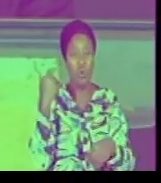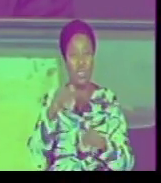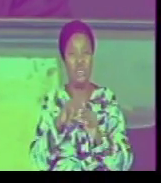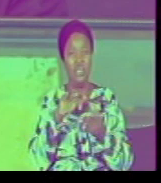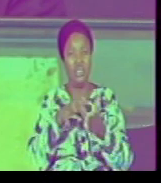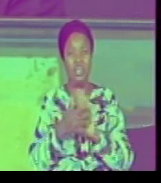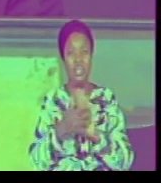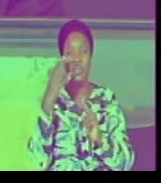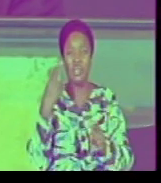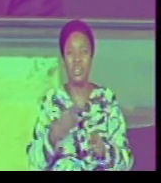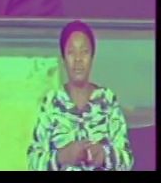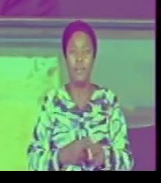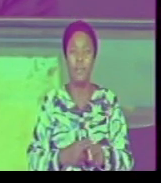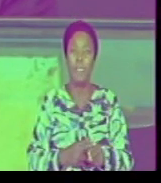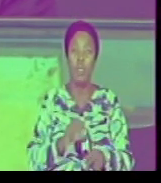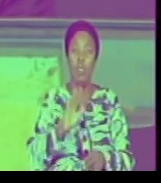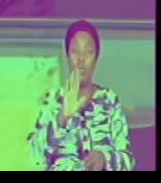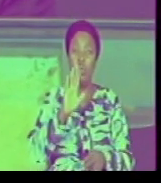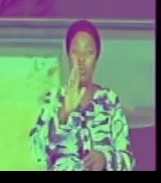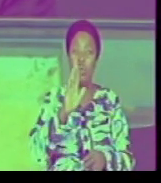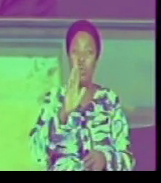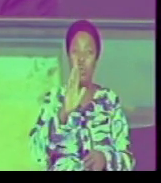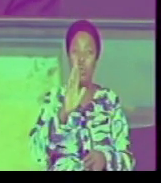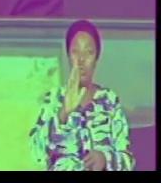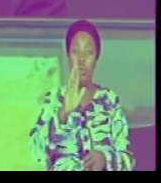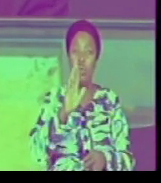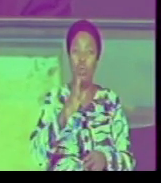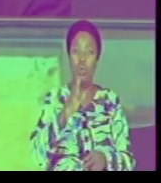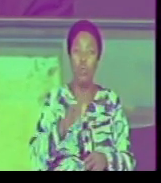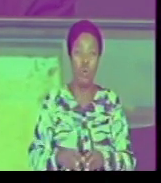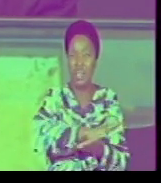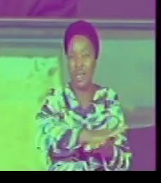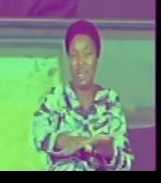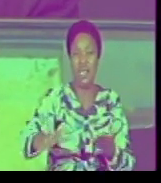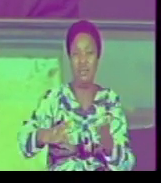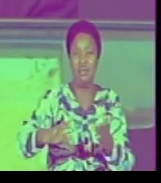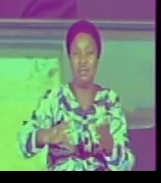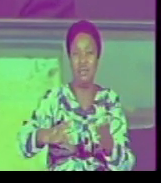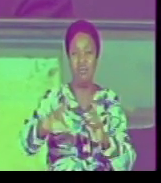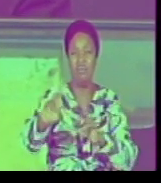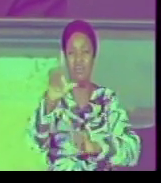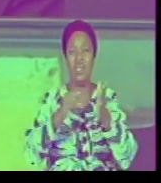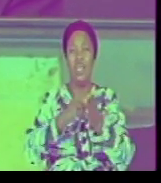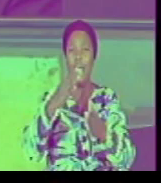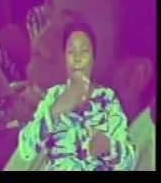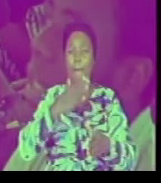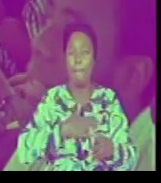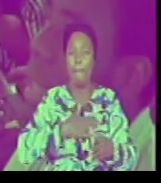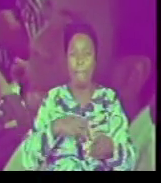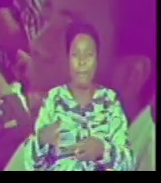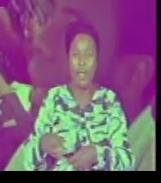Your way is clear. Say, my way is clear.